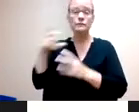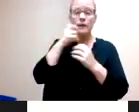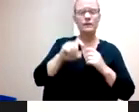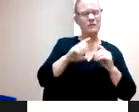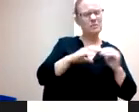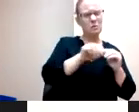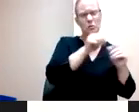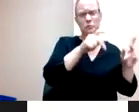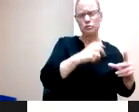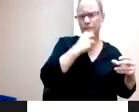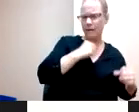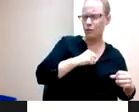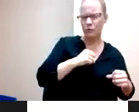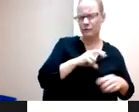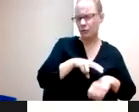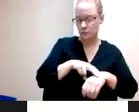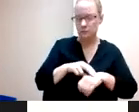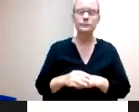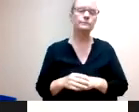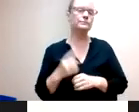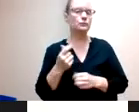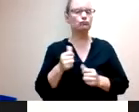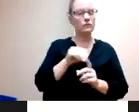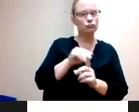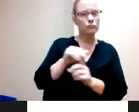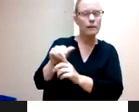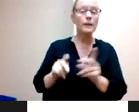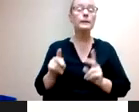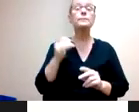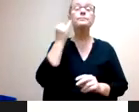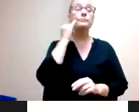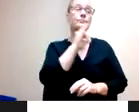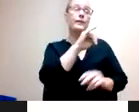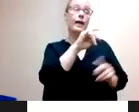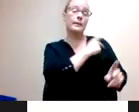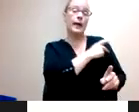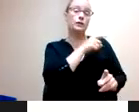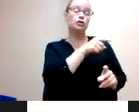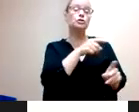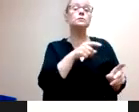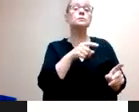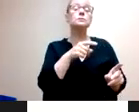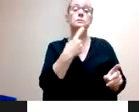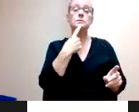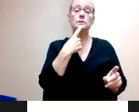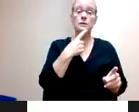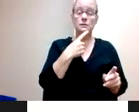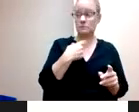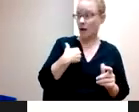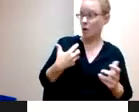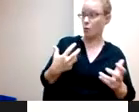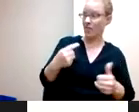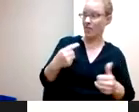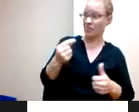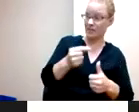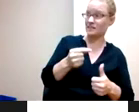different from another. I always try to remind the residents, if the patient says what I want, I tend